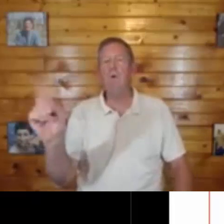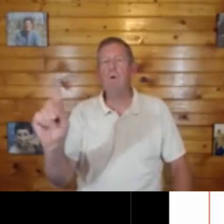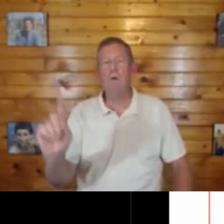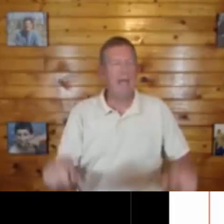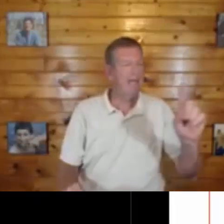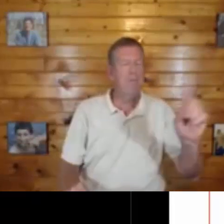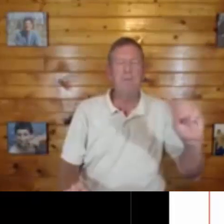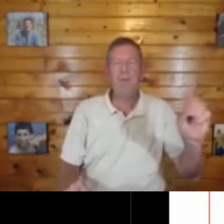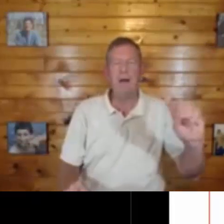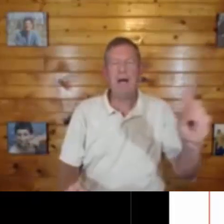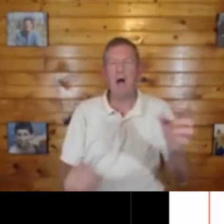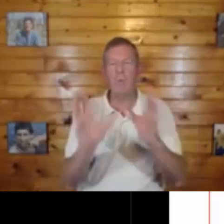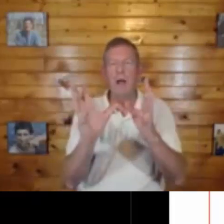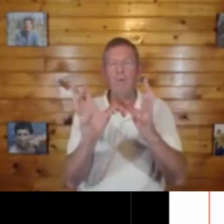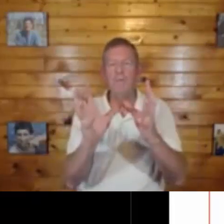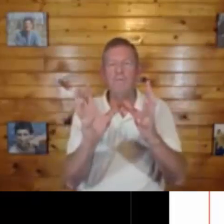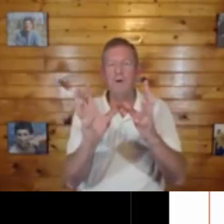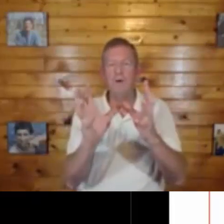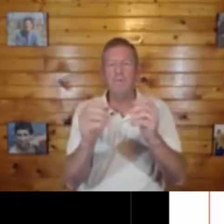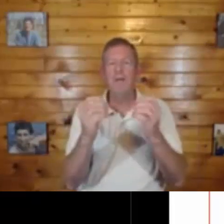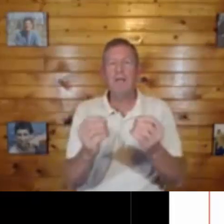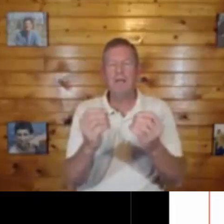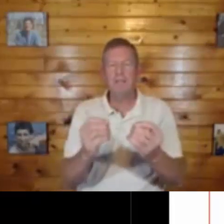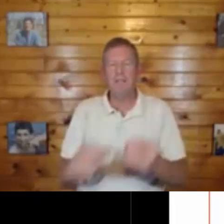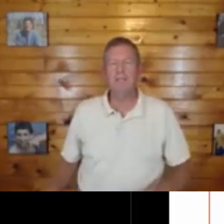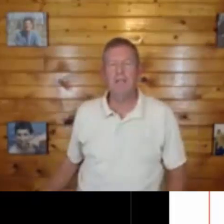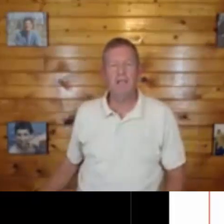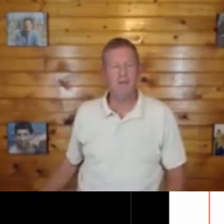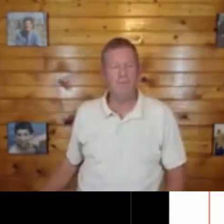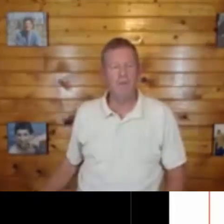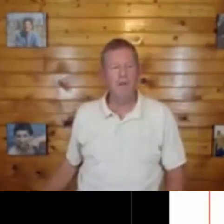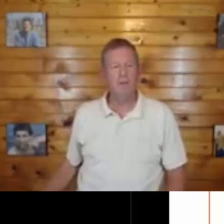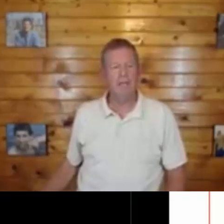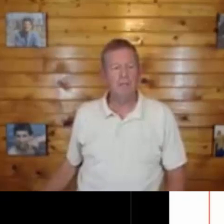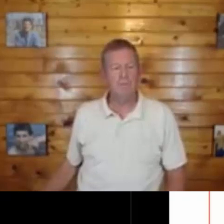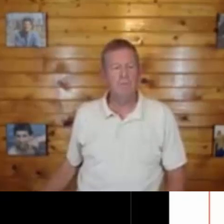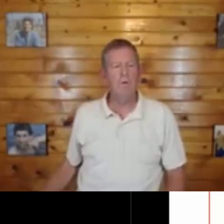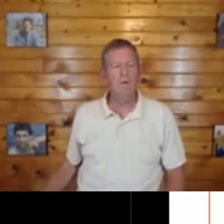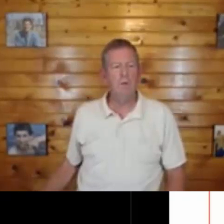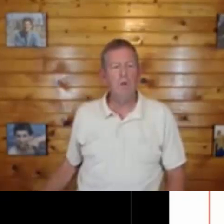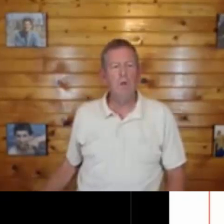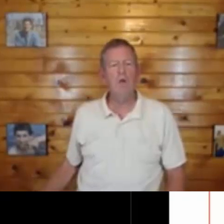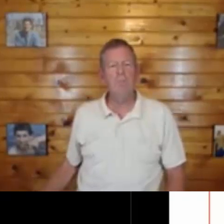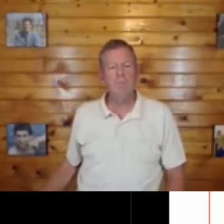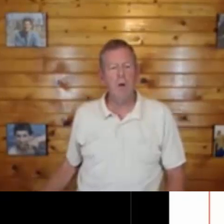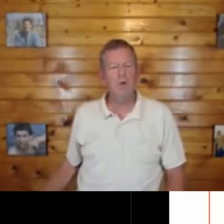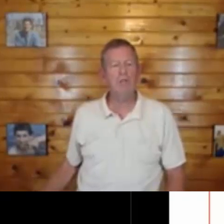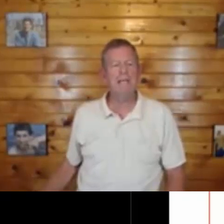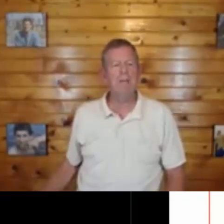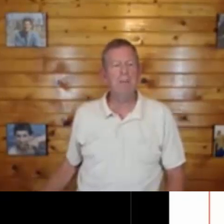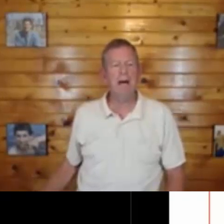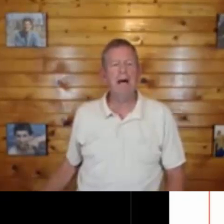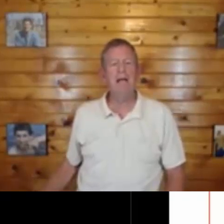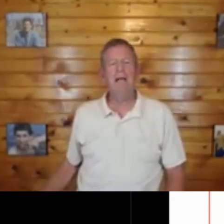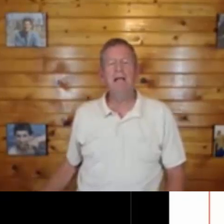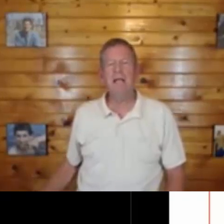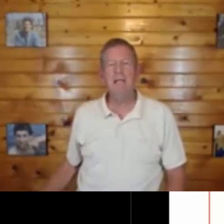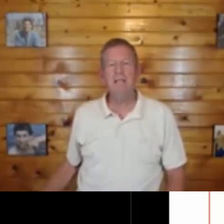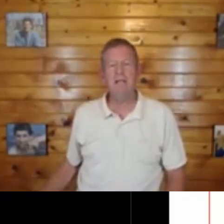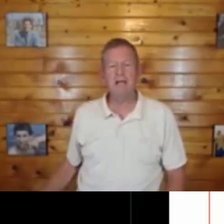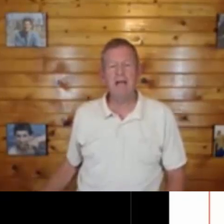need ne and pas around the verb to make a sentence negative. So again, it's vous ne mangez